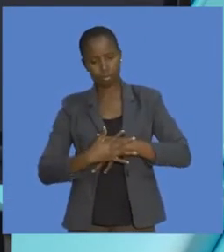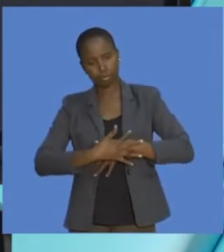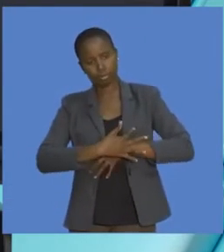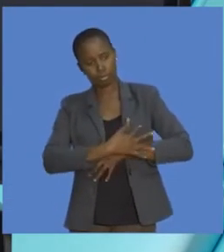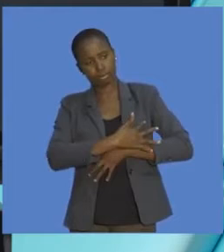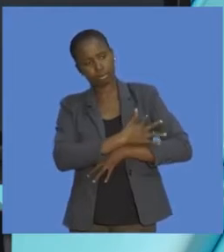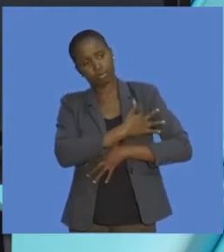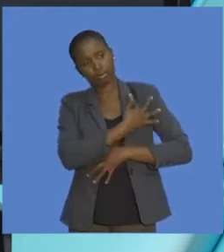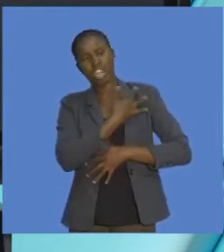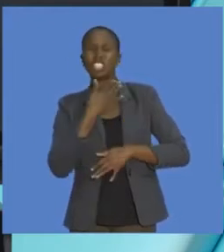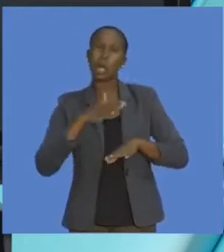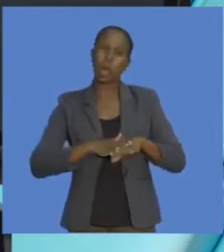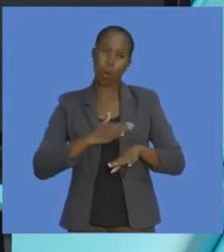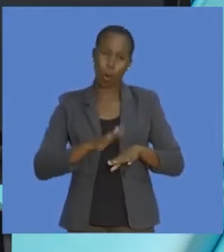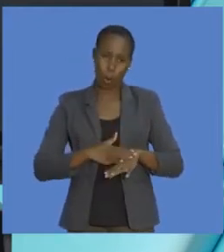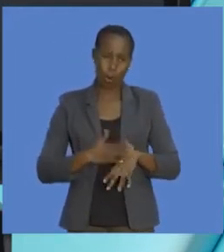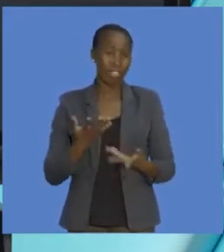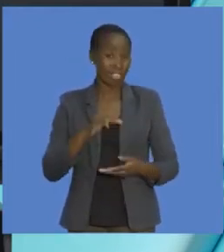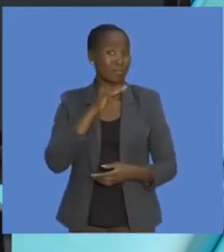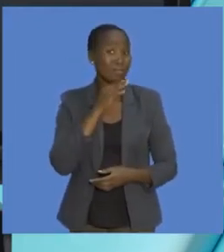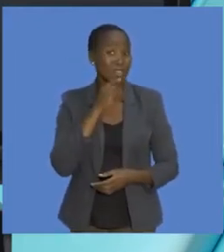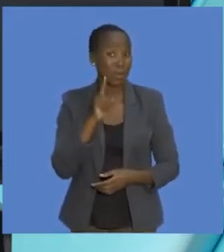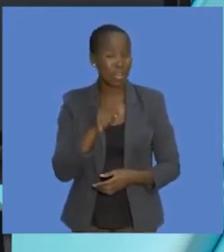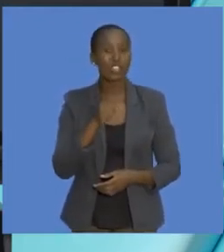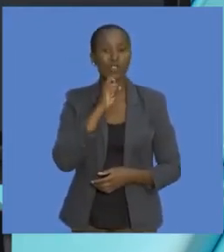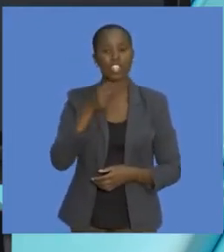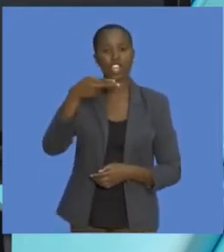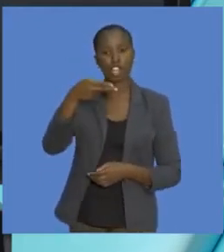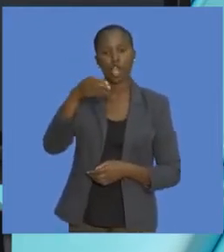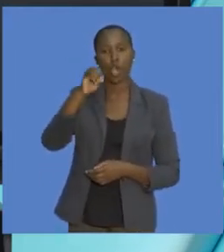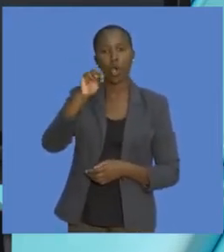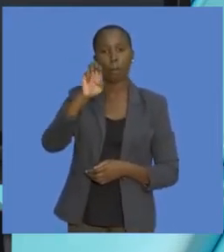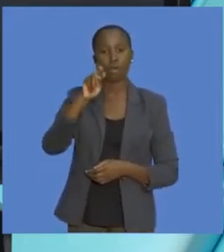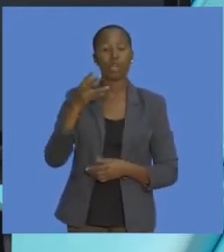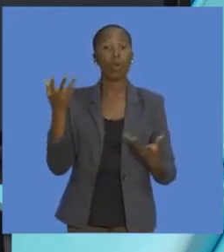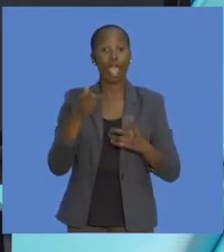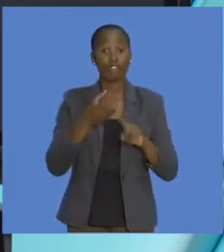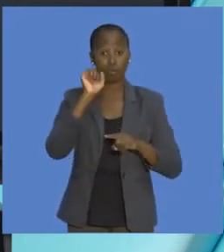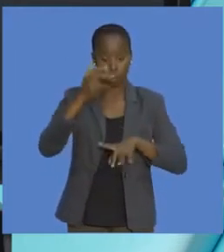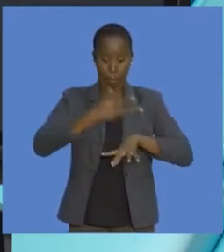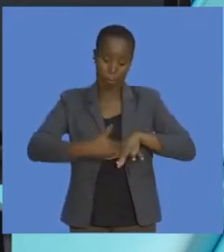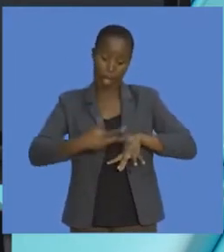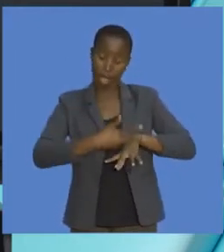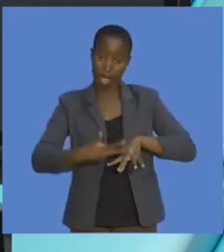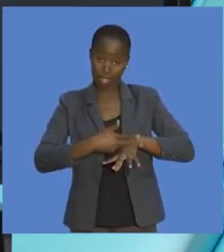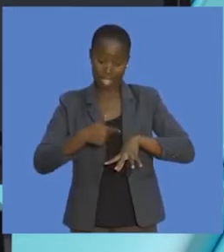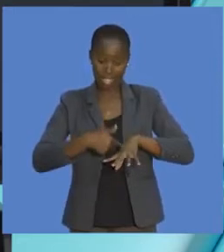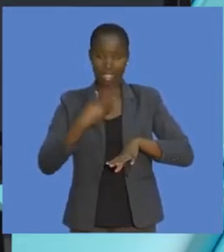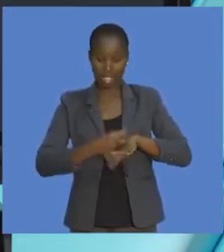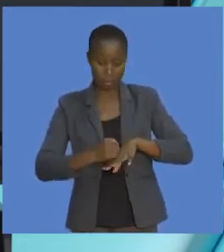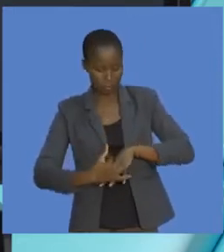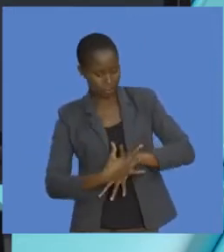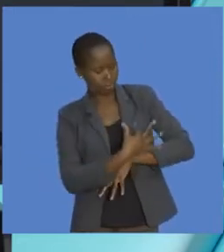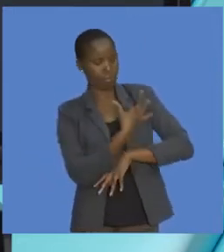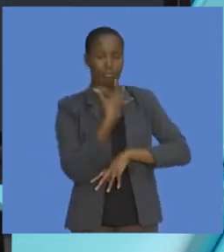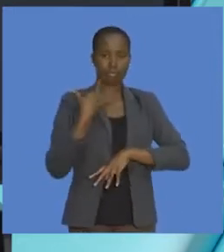the endocrine system uses hormones in the bloodstream that get to the effector organ to bring about change. So it's